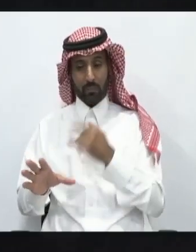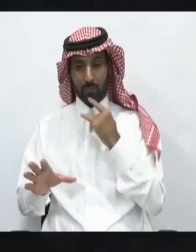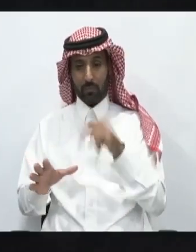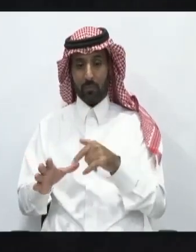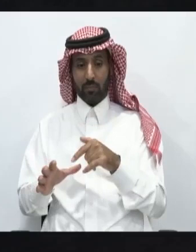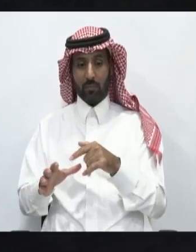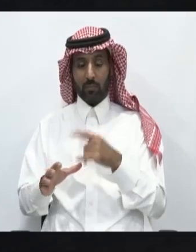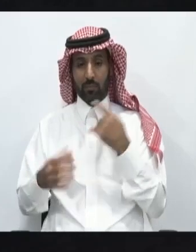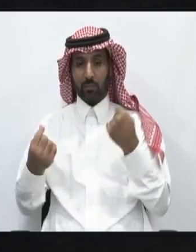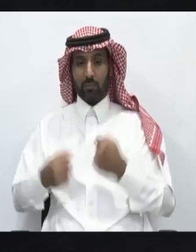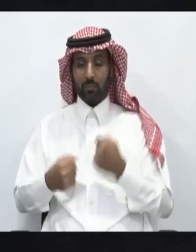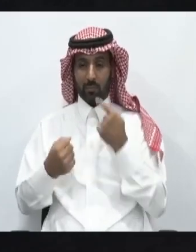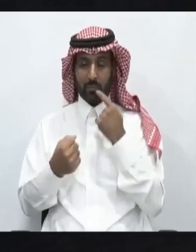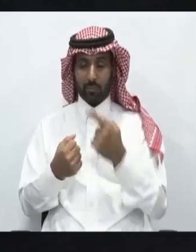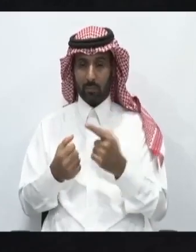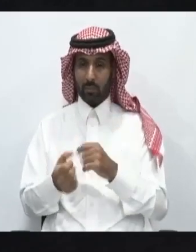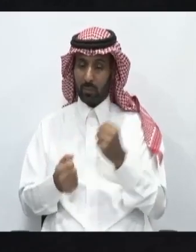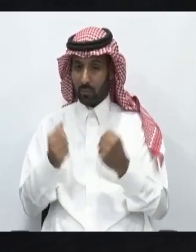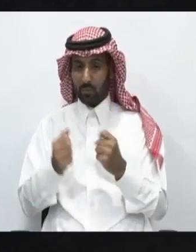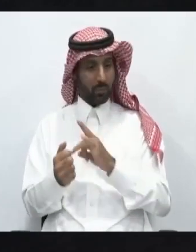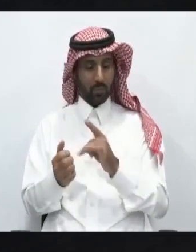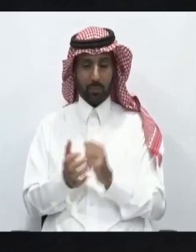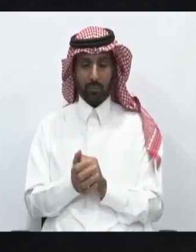If you aren't physically fit, you can't run and